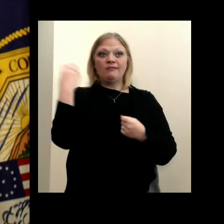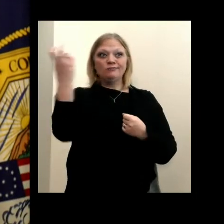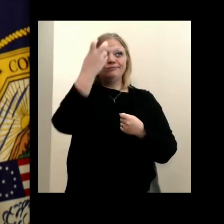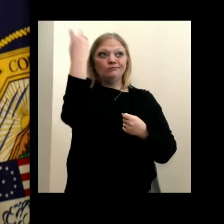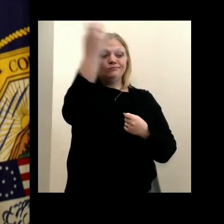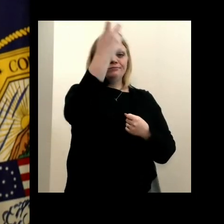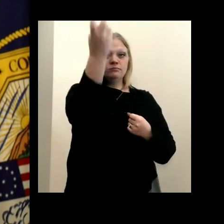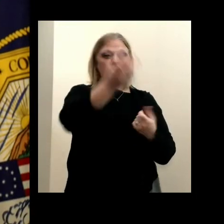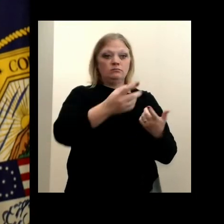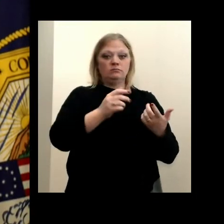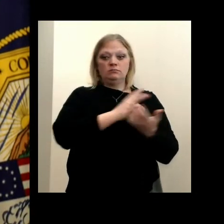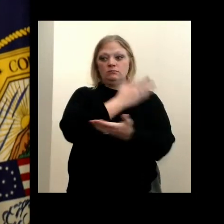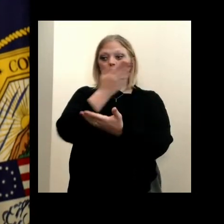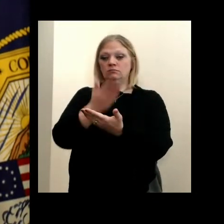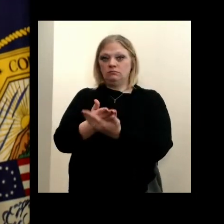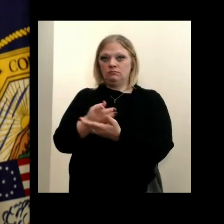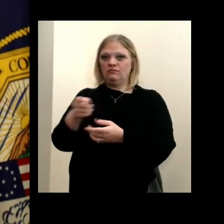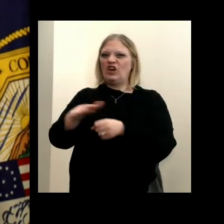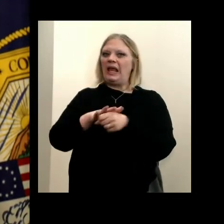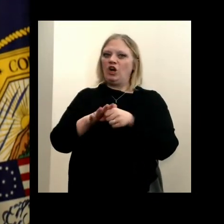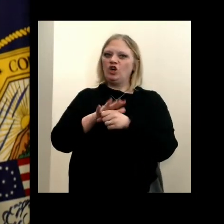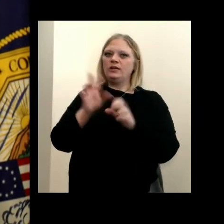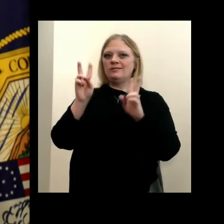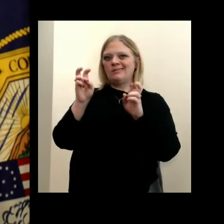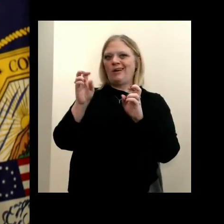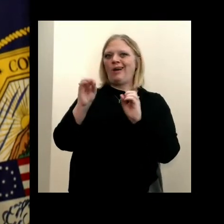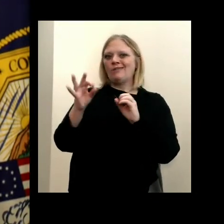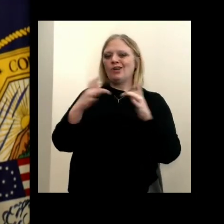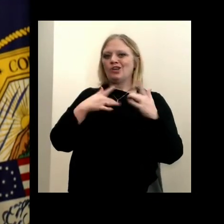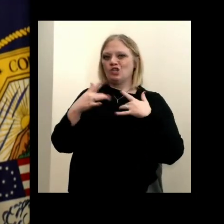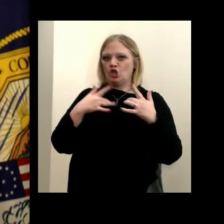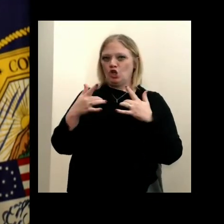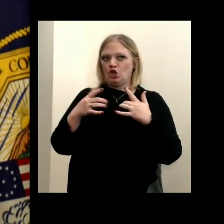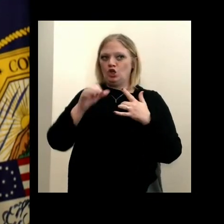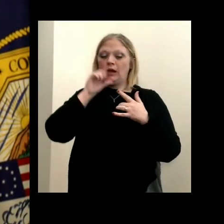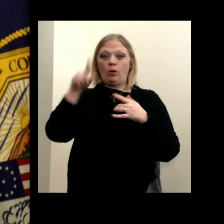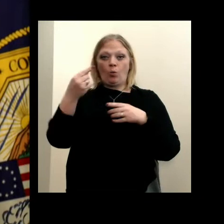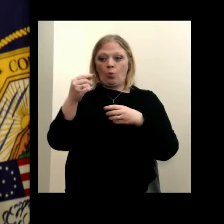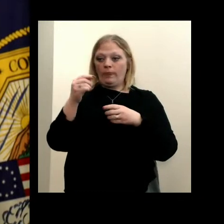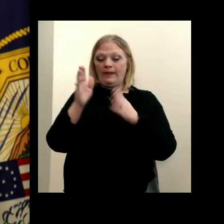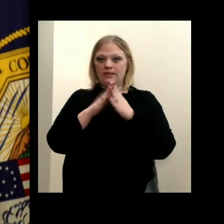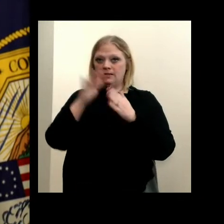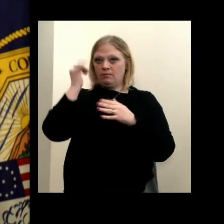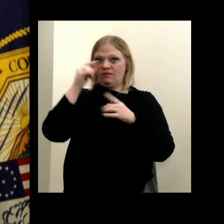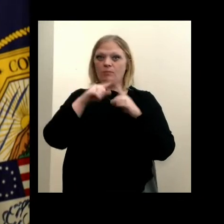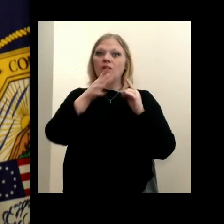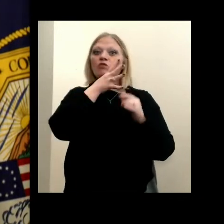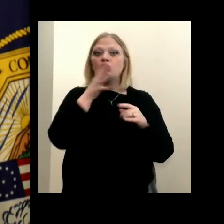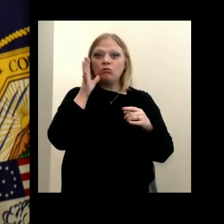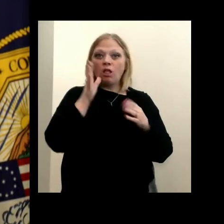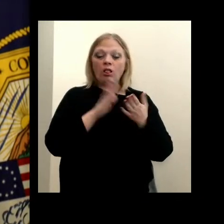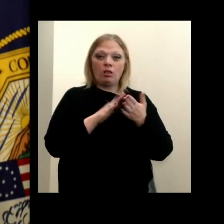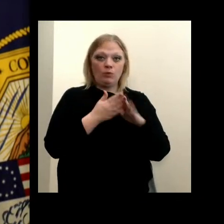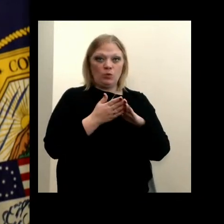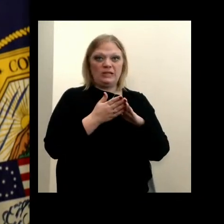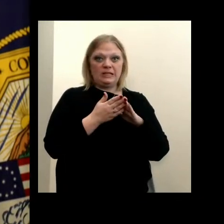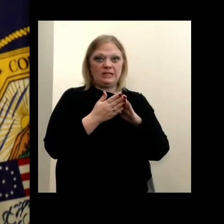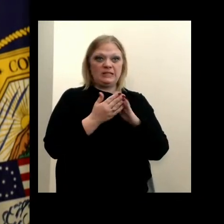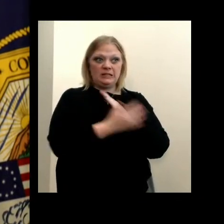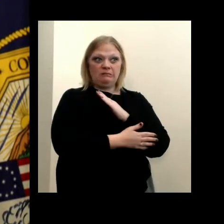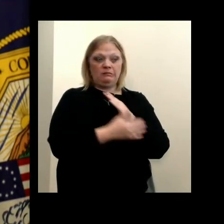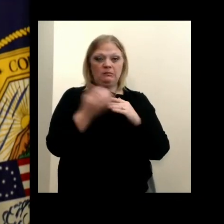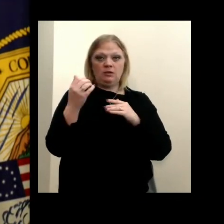areas of concern, which not only include areas in the city of Buffalo, but also in our rural communities. Like, we wanted to drive